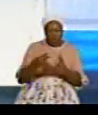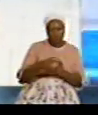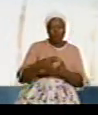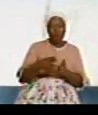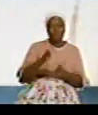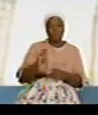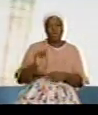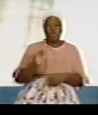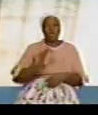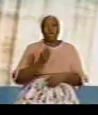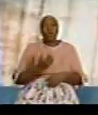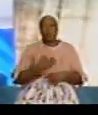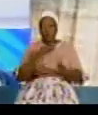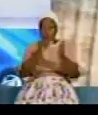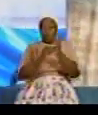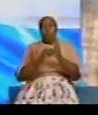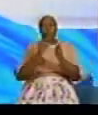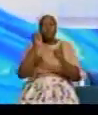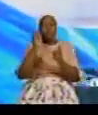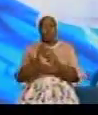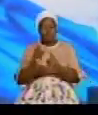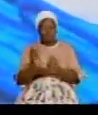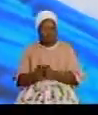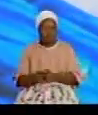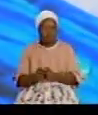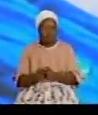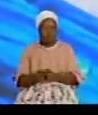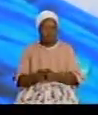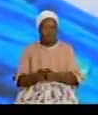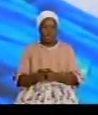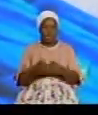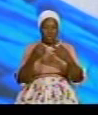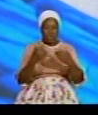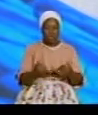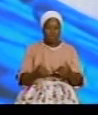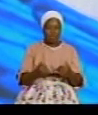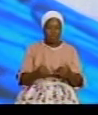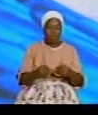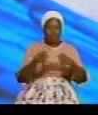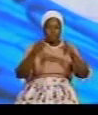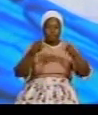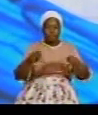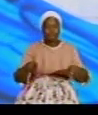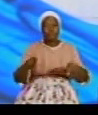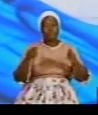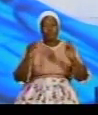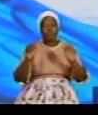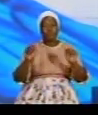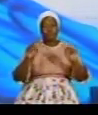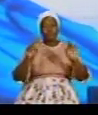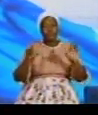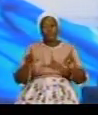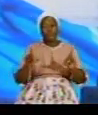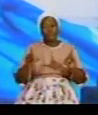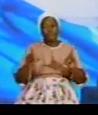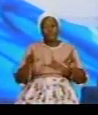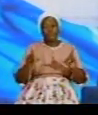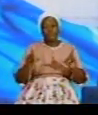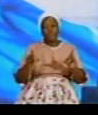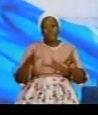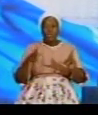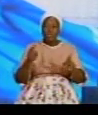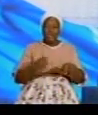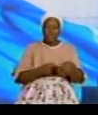our epistle. Now, Paul the Apostle, our times, he said, I tell you